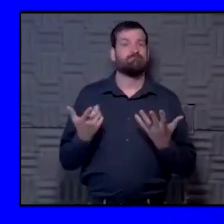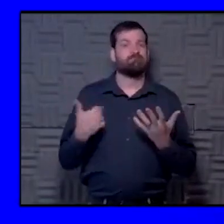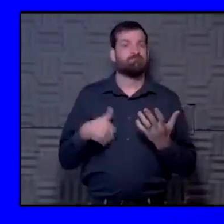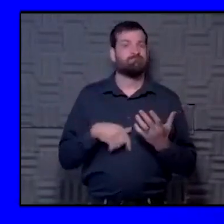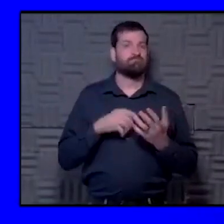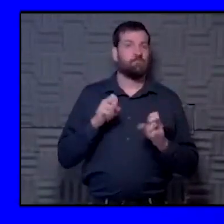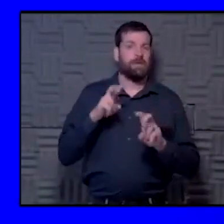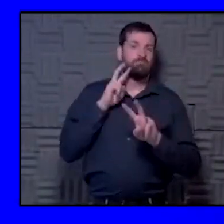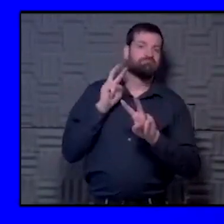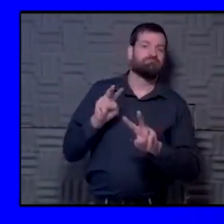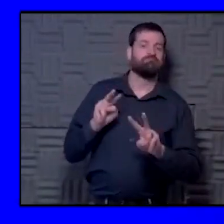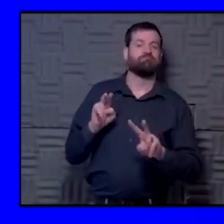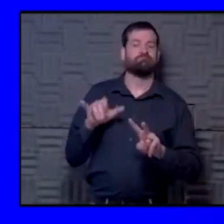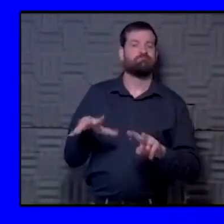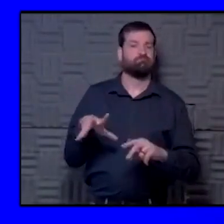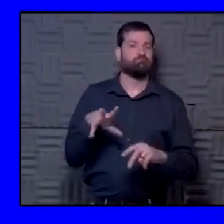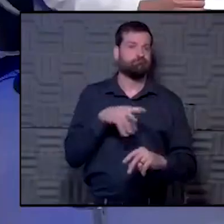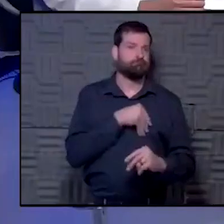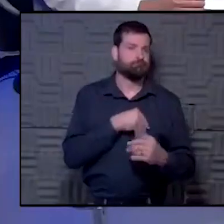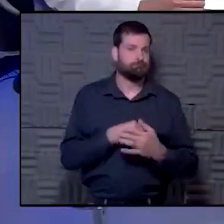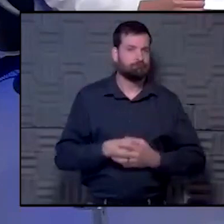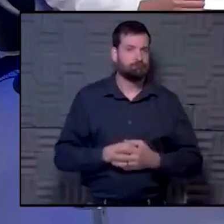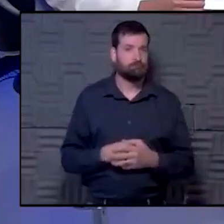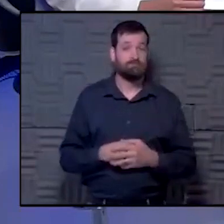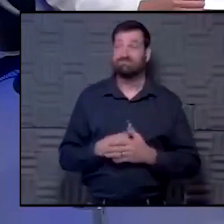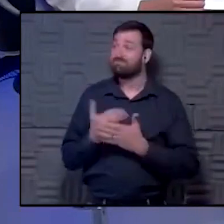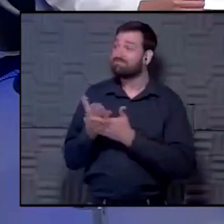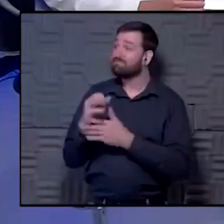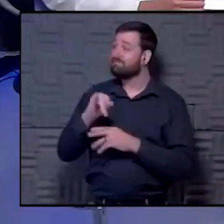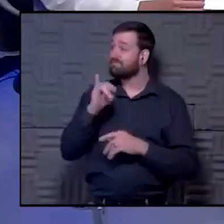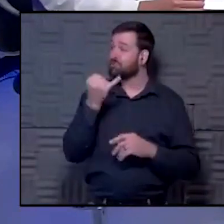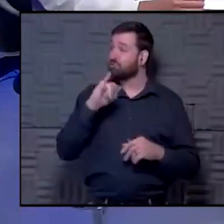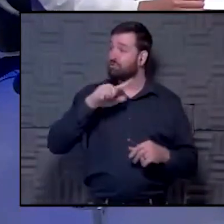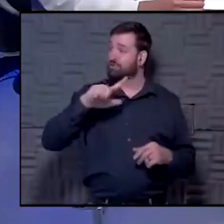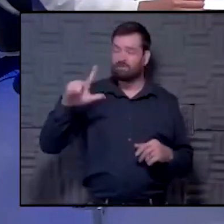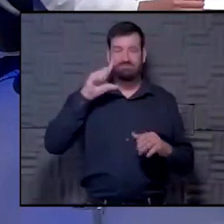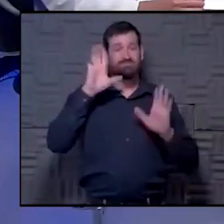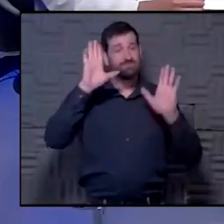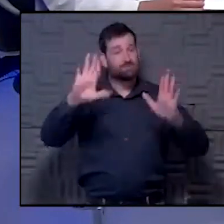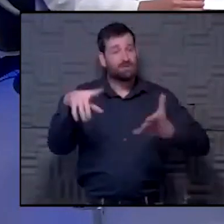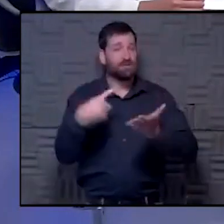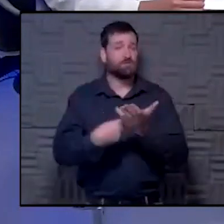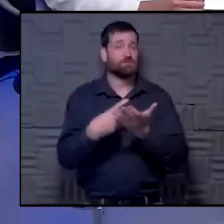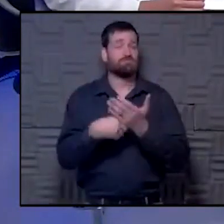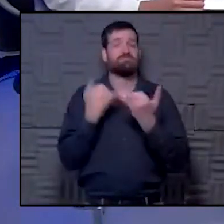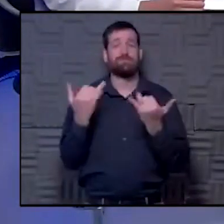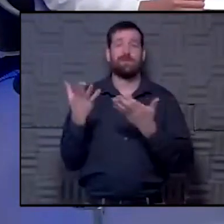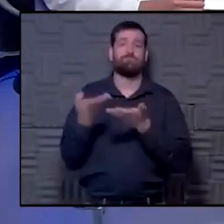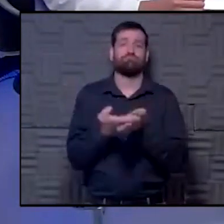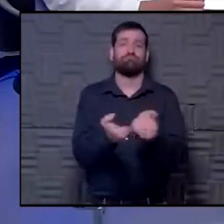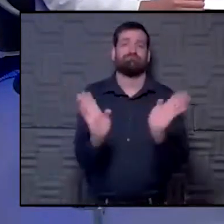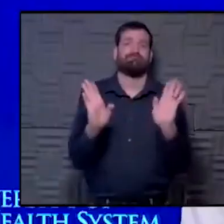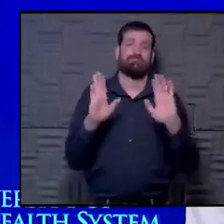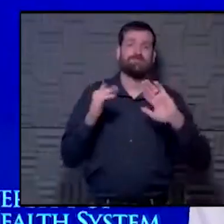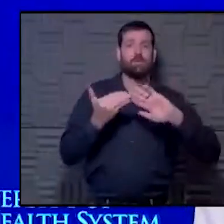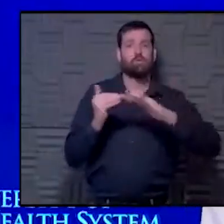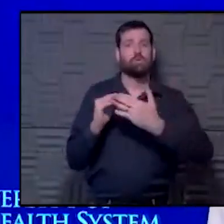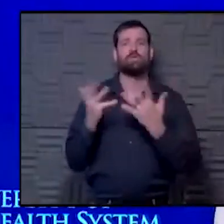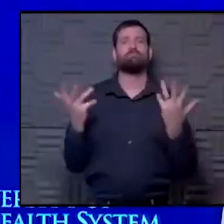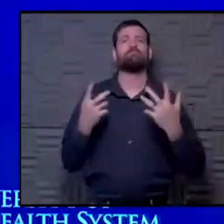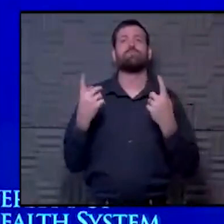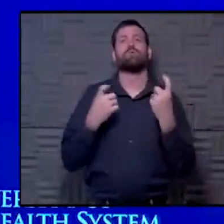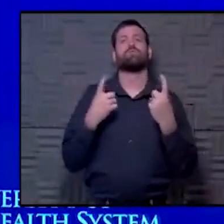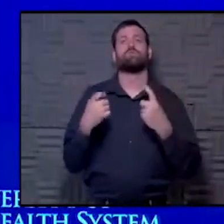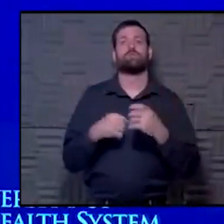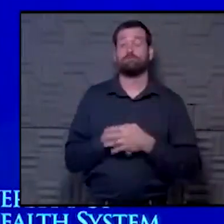can all take to heart. All right. Well, Jill, this has been a great conversation, but let's turn now to the community and let's find out what questions might be out